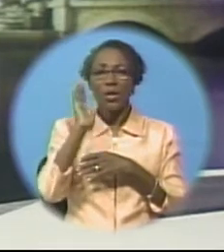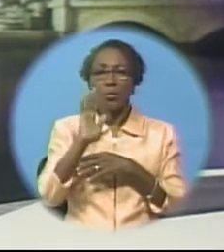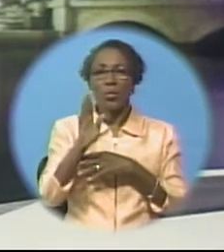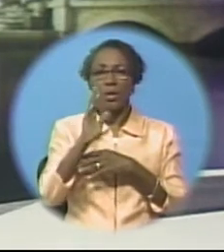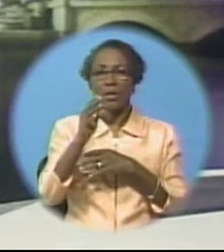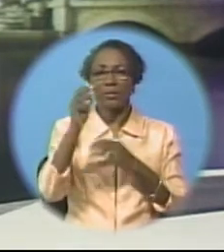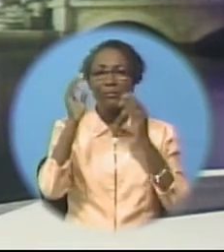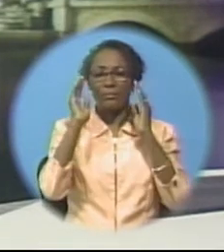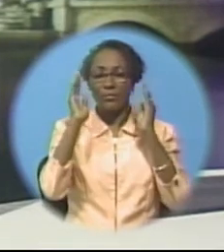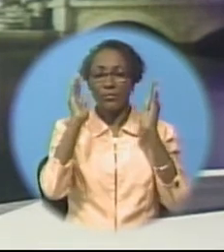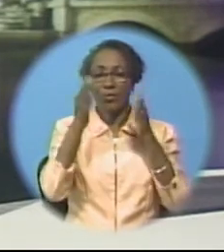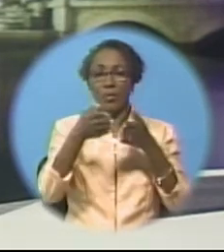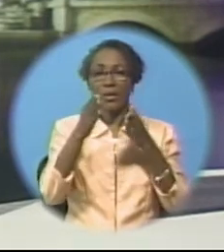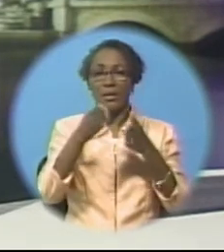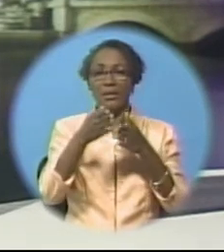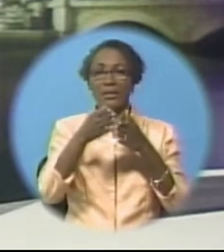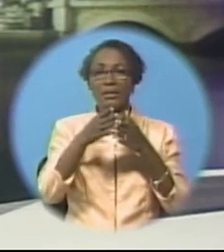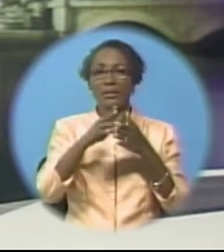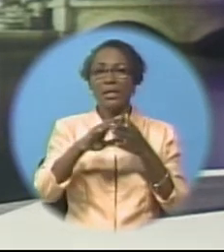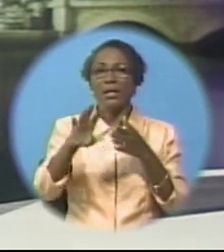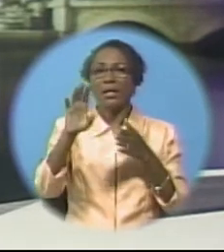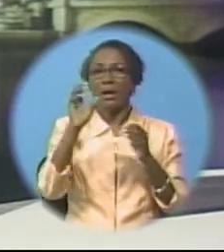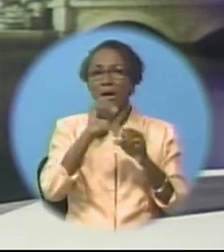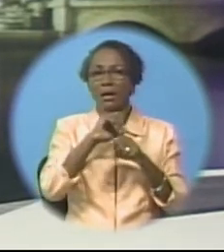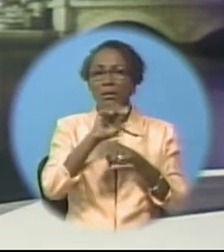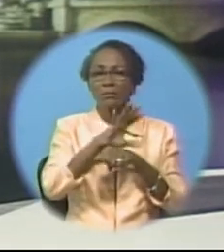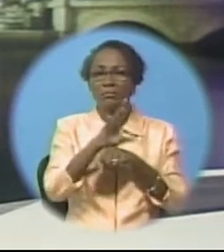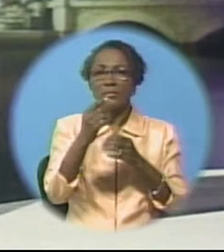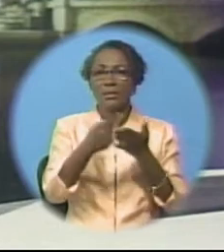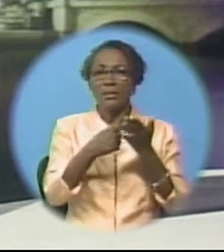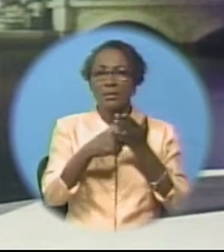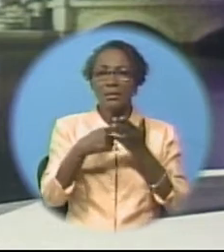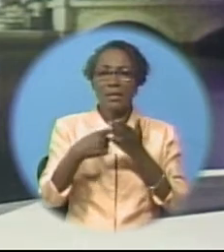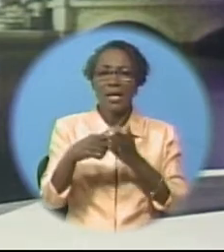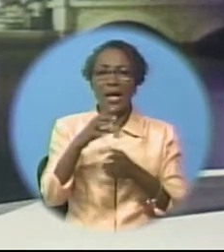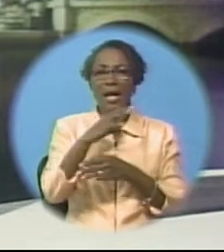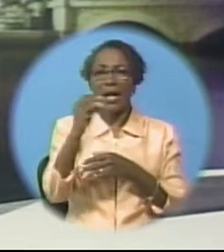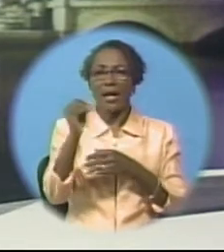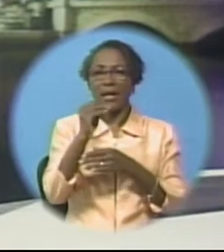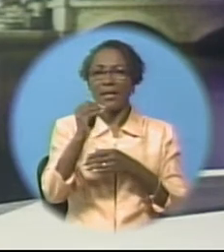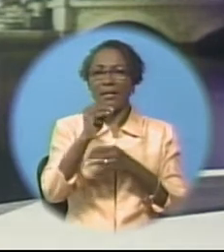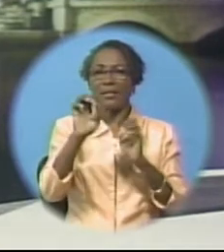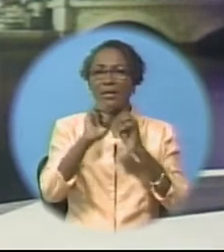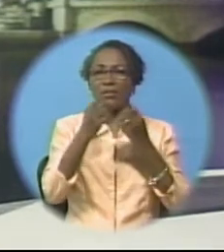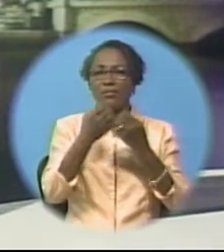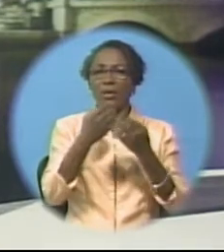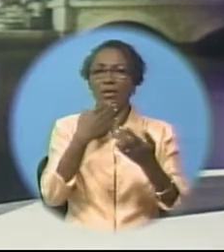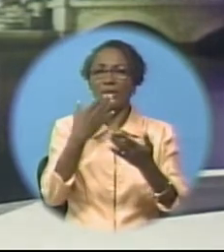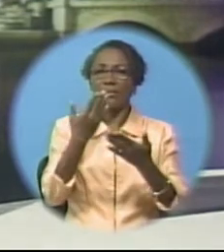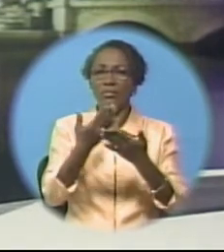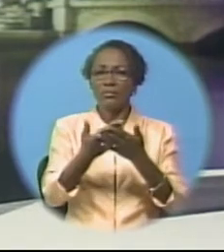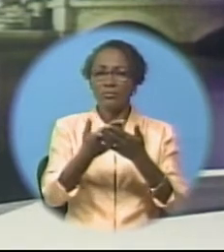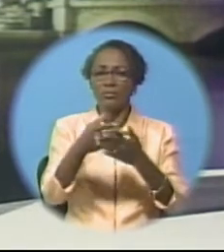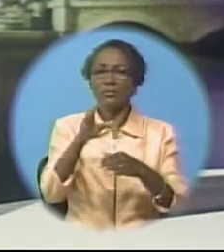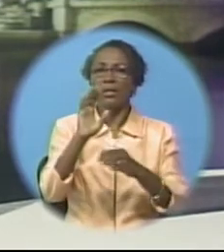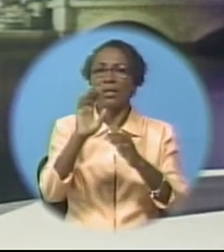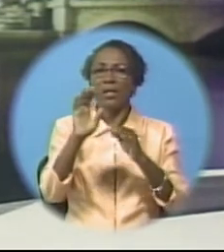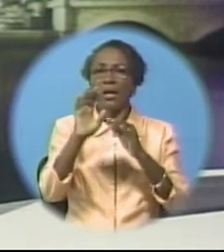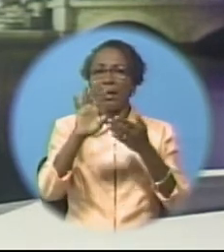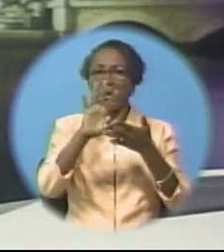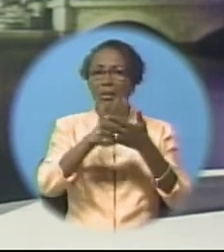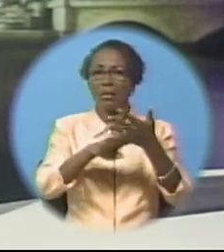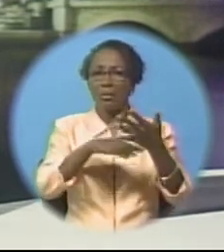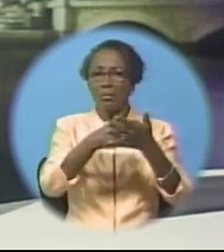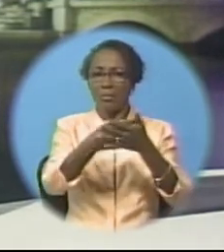Sustainable Development, Consultation, Dialogue and the Green Framework. He adds that in the current economic and industrial relations climate, consultation